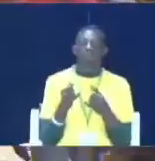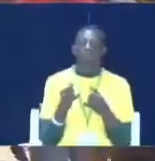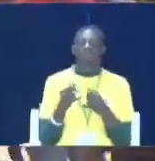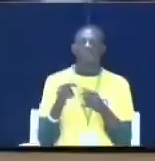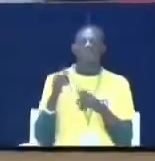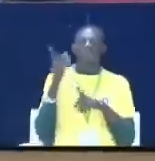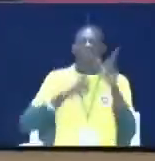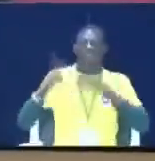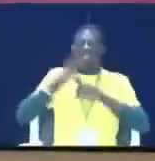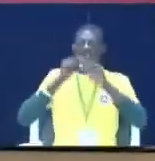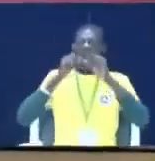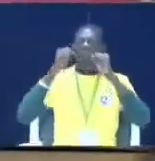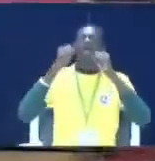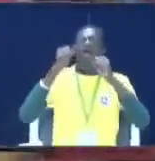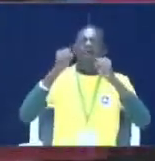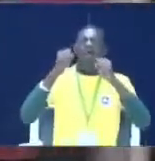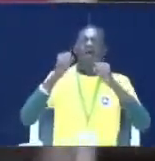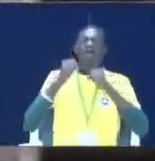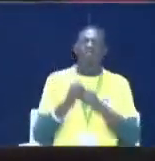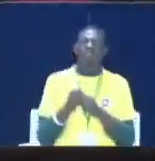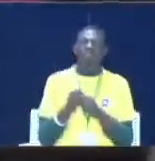Somebody shout power.